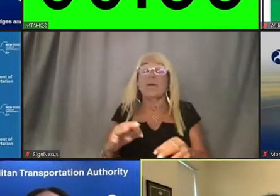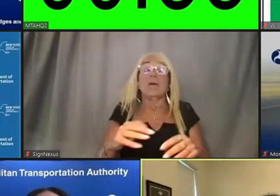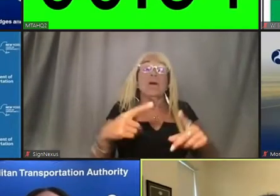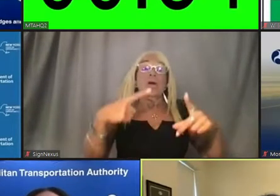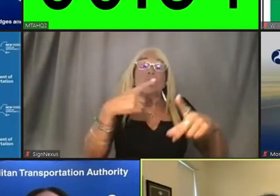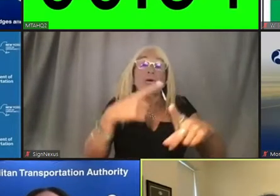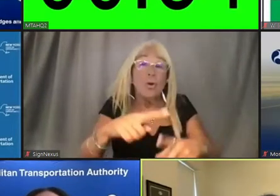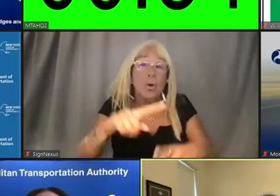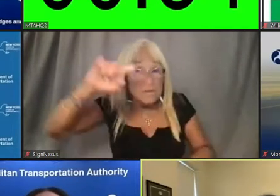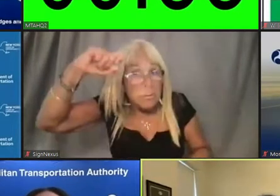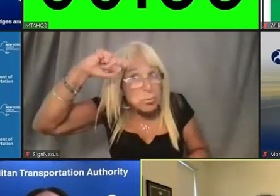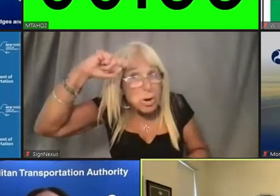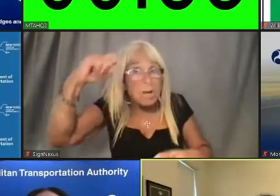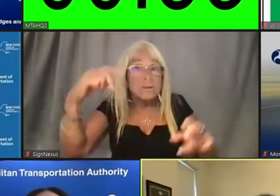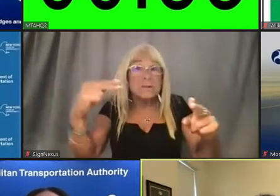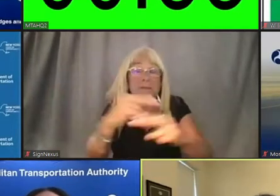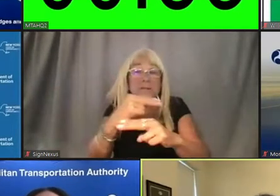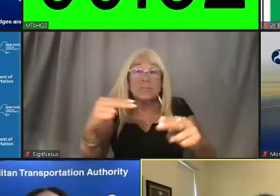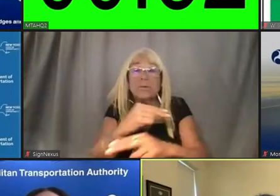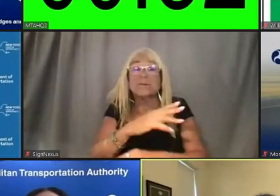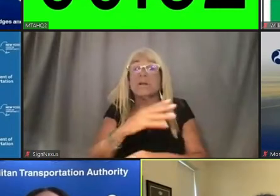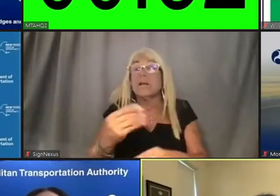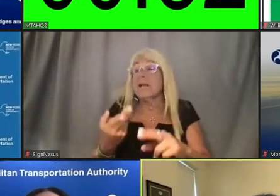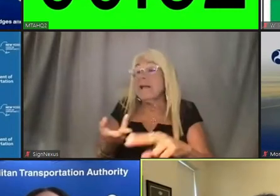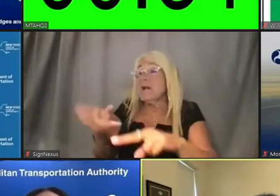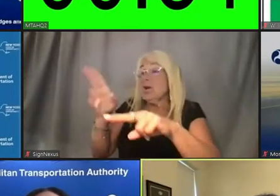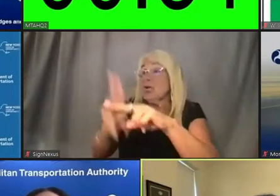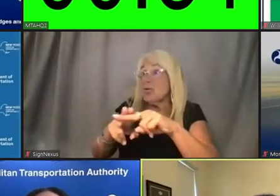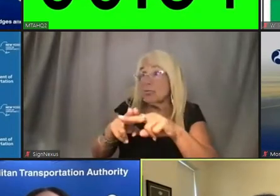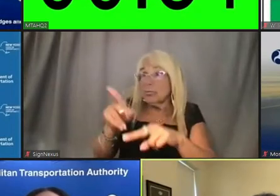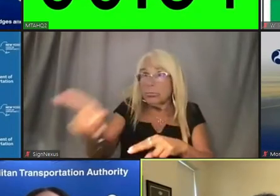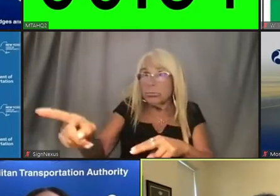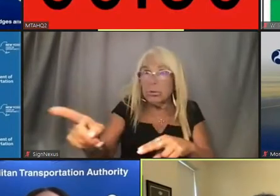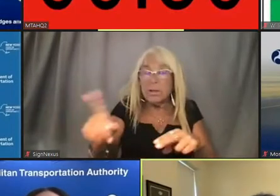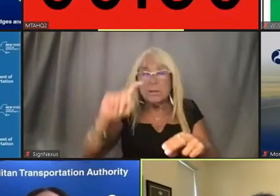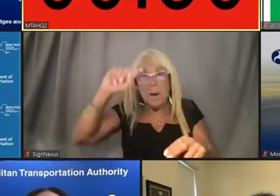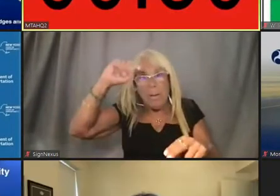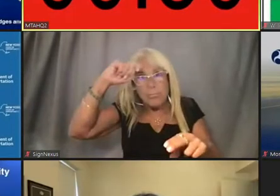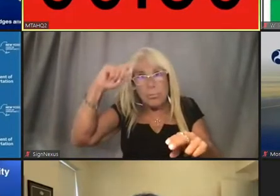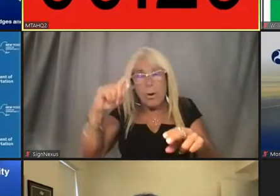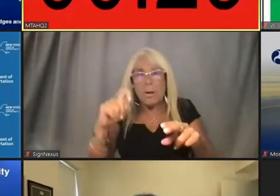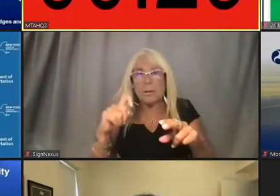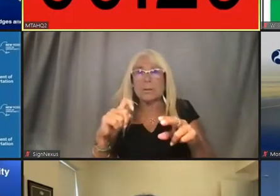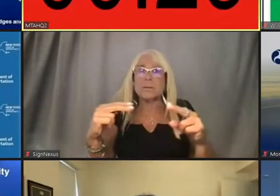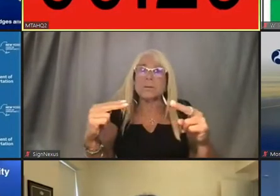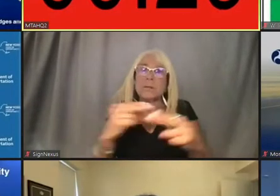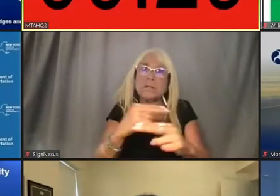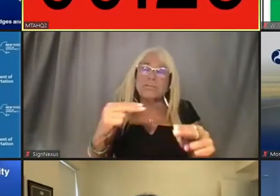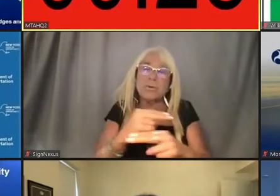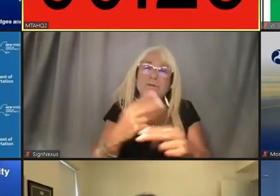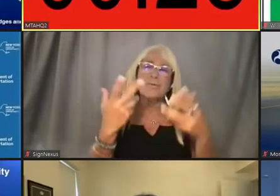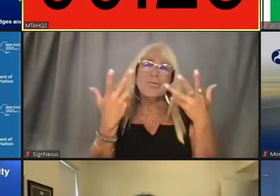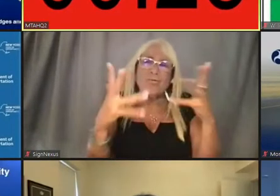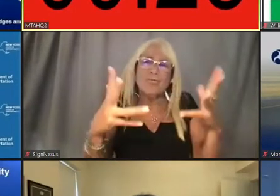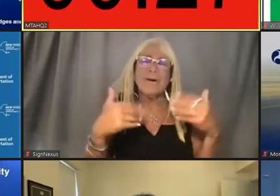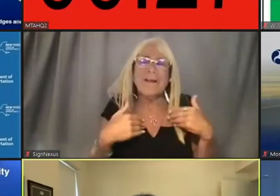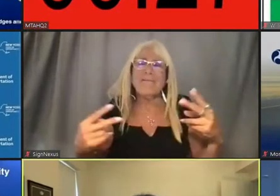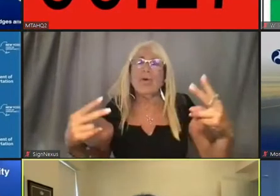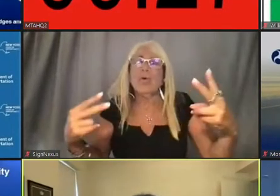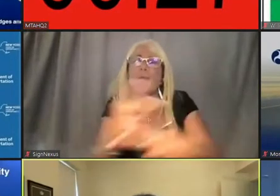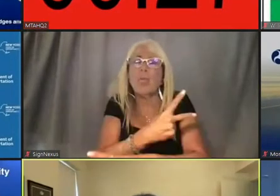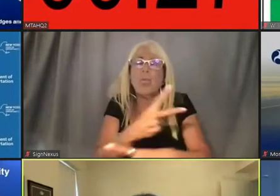increasing the pollution for Bronx residents who already suffer from some of the worst air quality in the city the